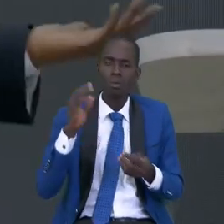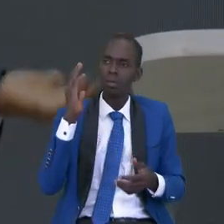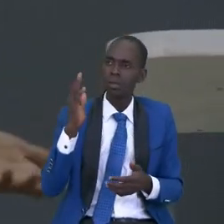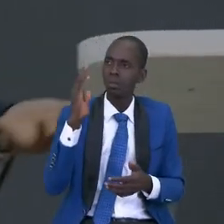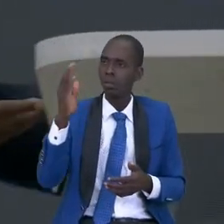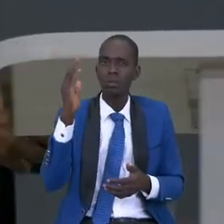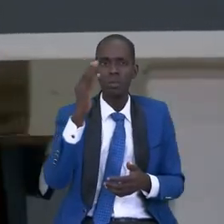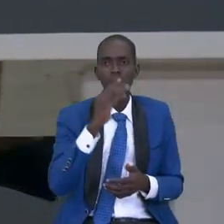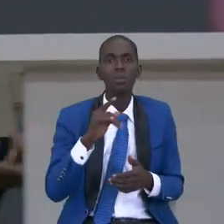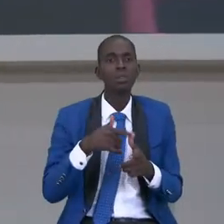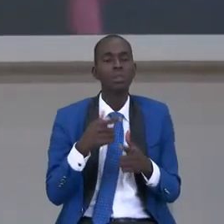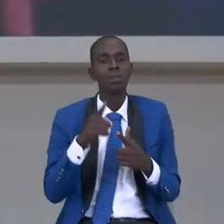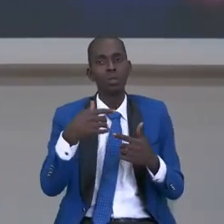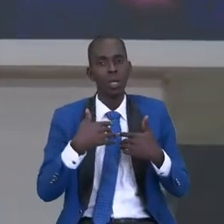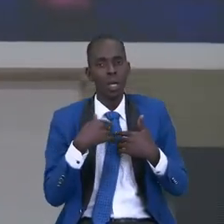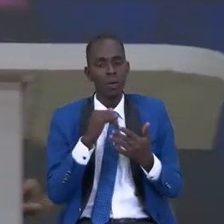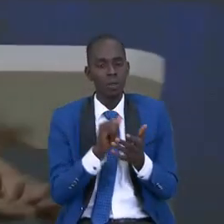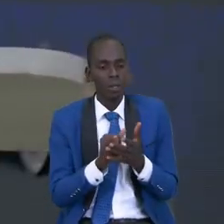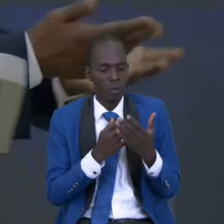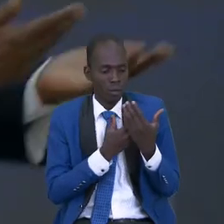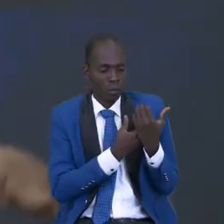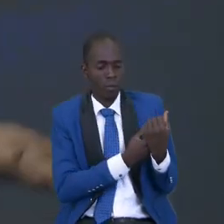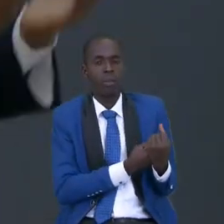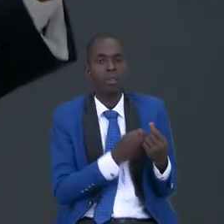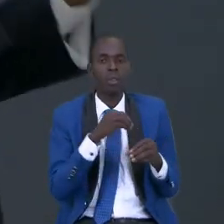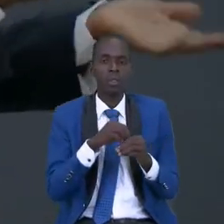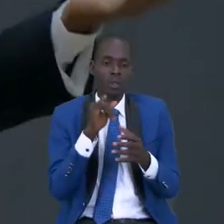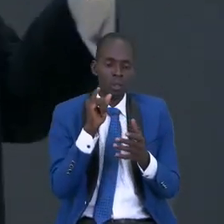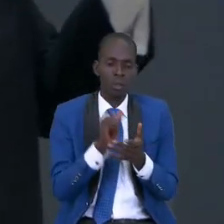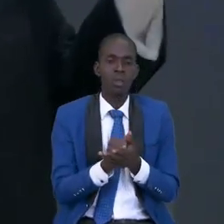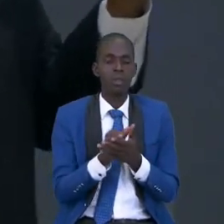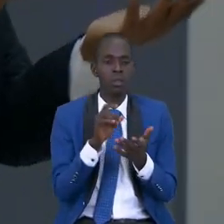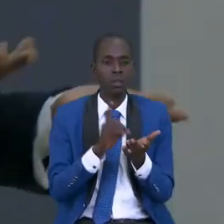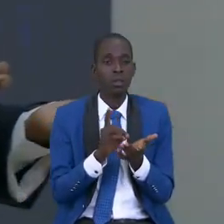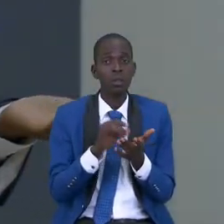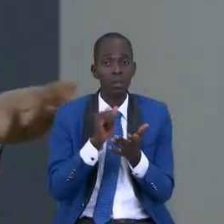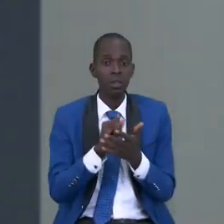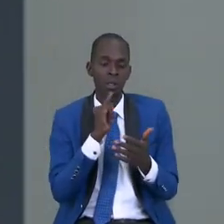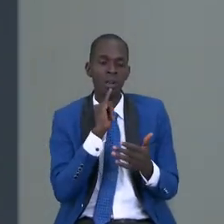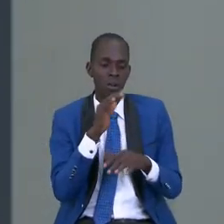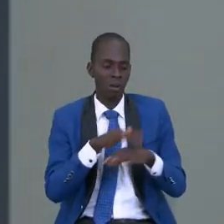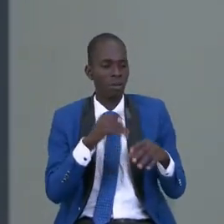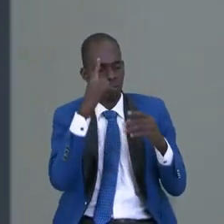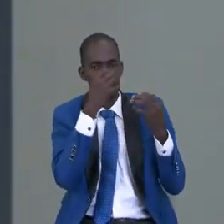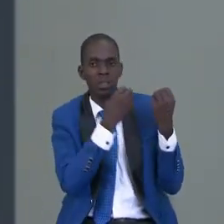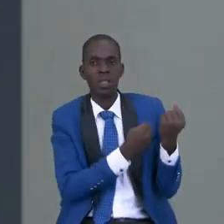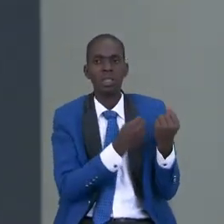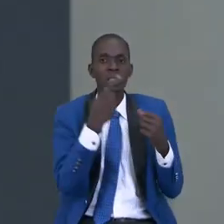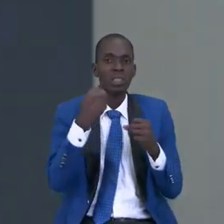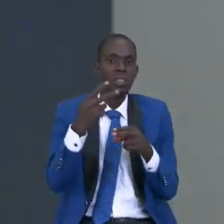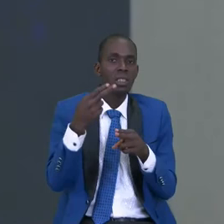have confidence and trust in such a doctor. That confidence is called faith. The